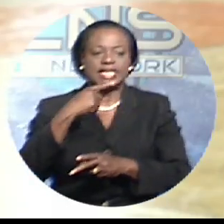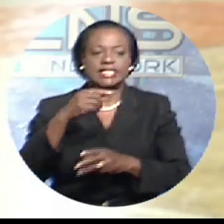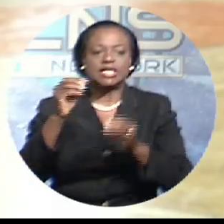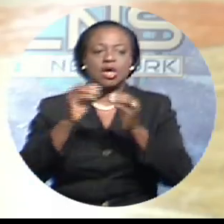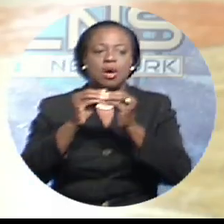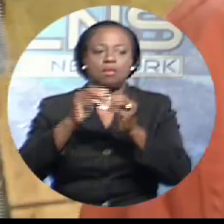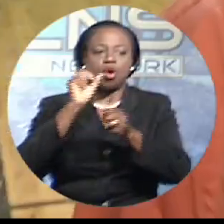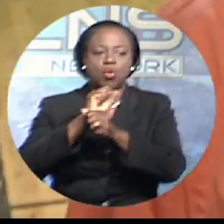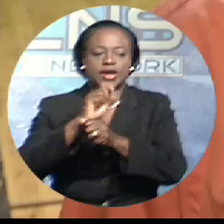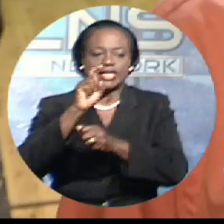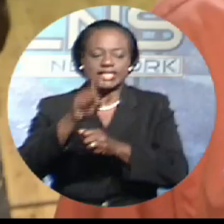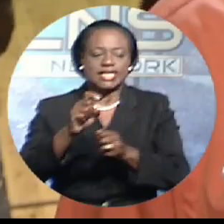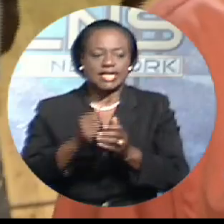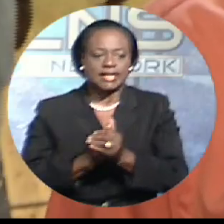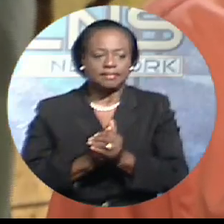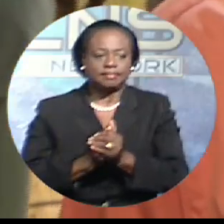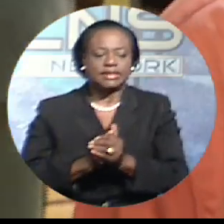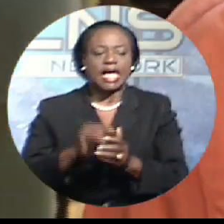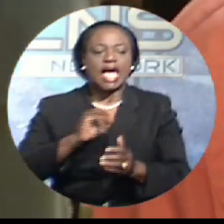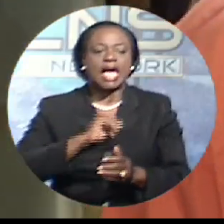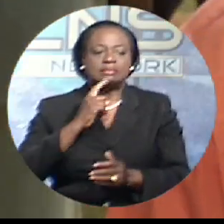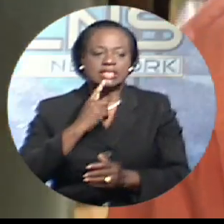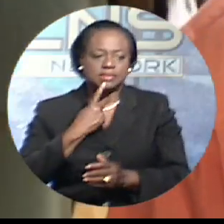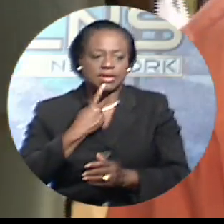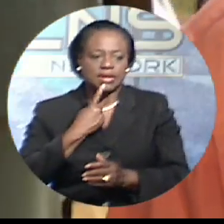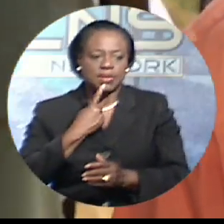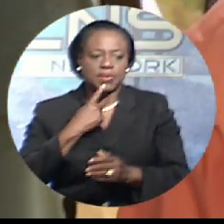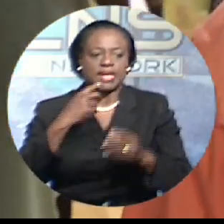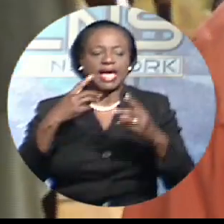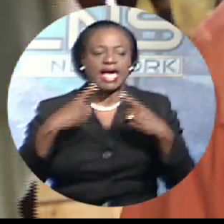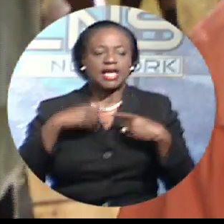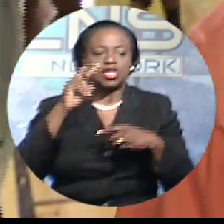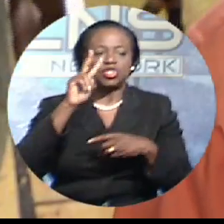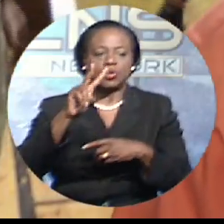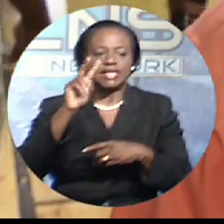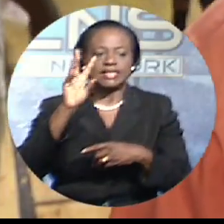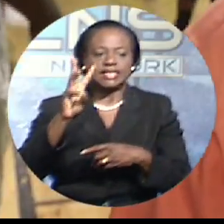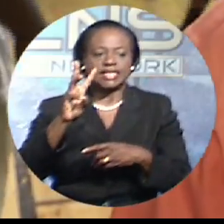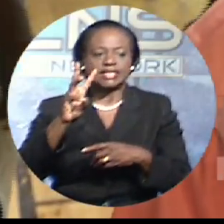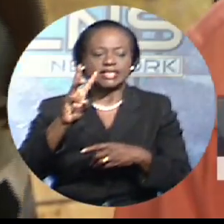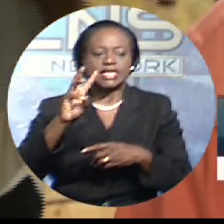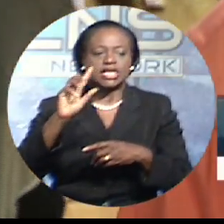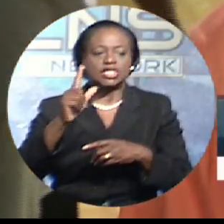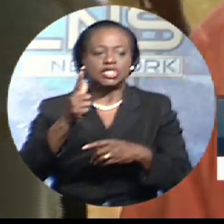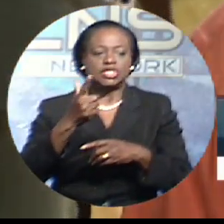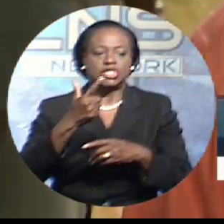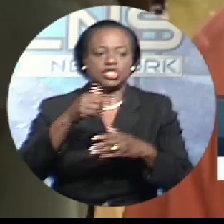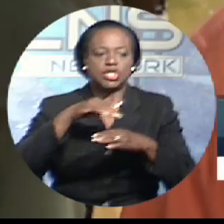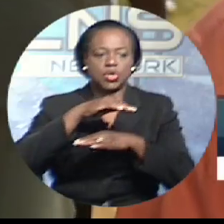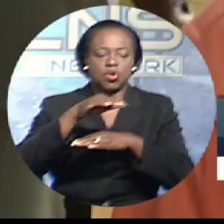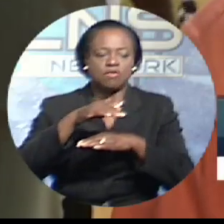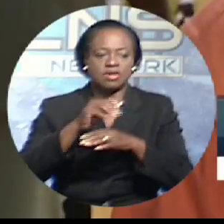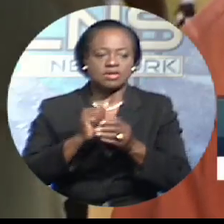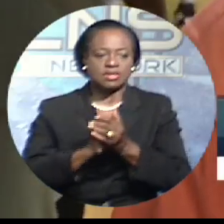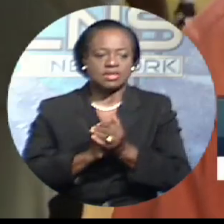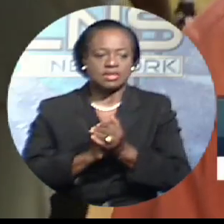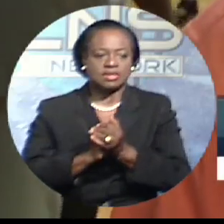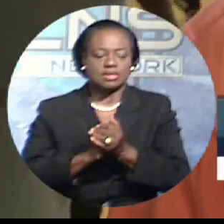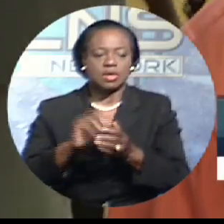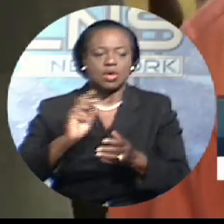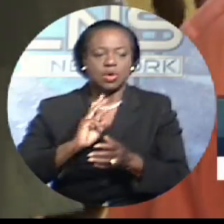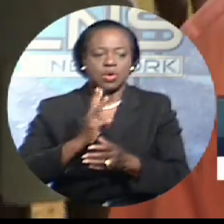to the championship. I'm disappointed. We had 26 turnovers, and we didn't even get pressed. That's because